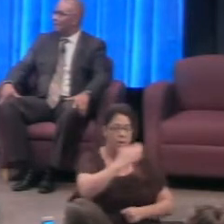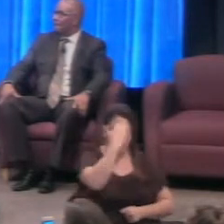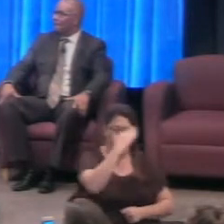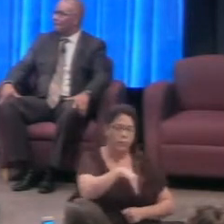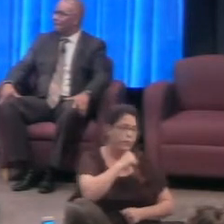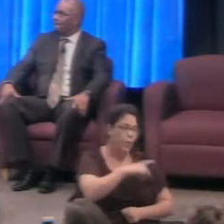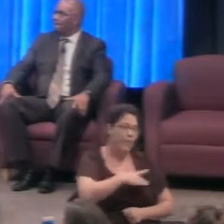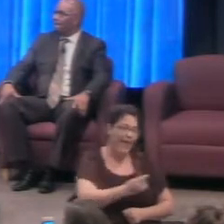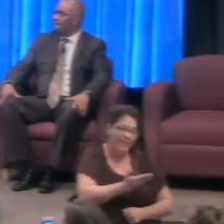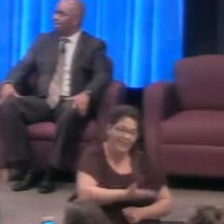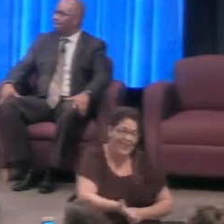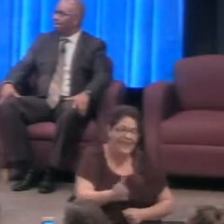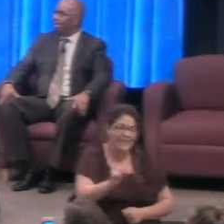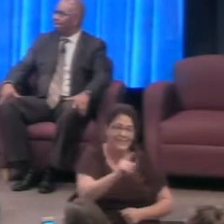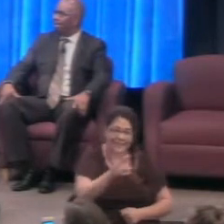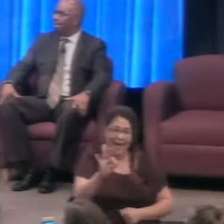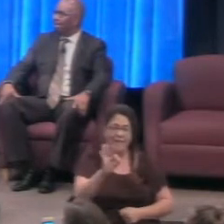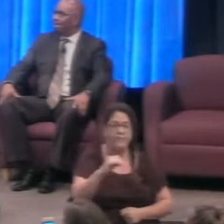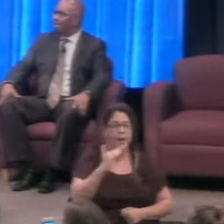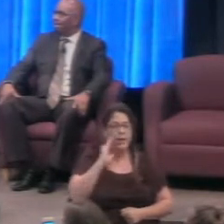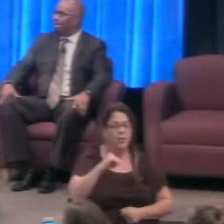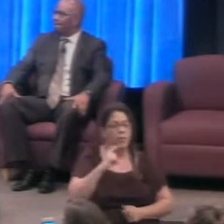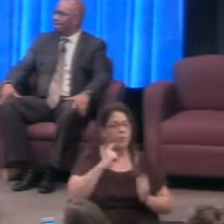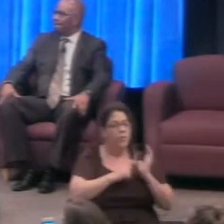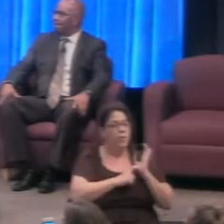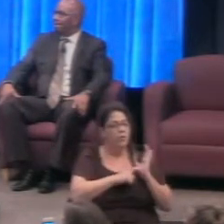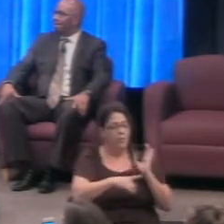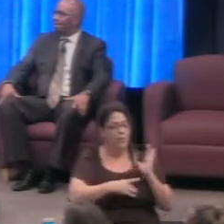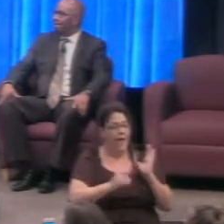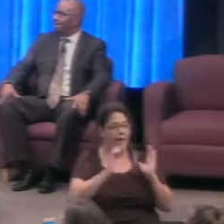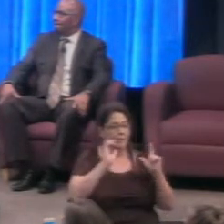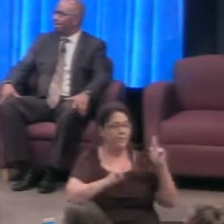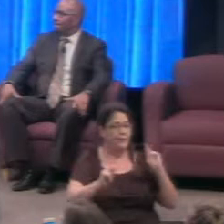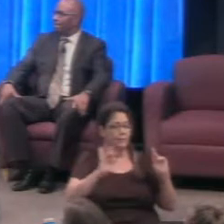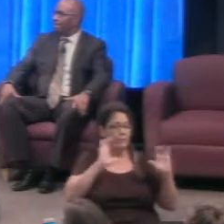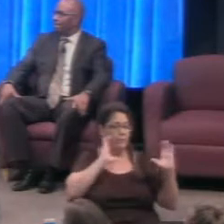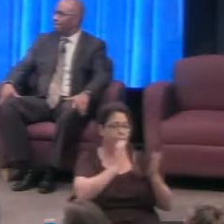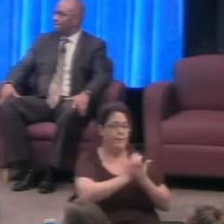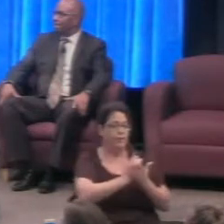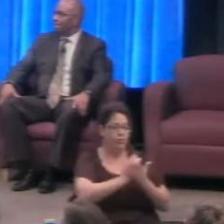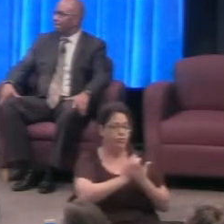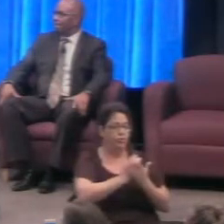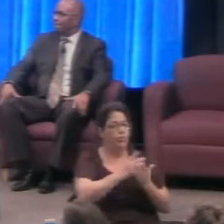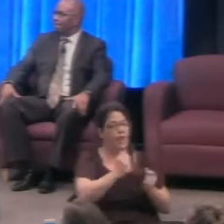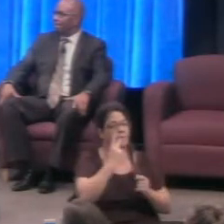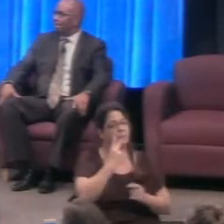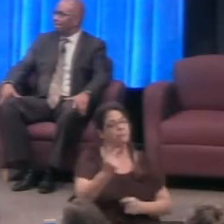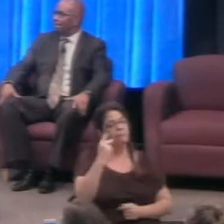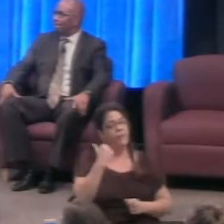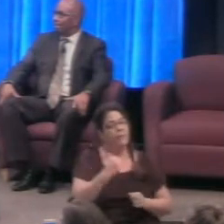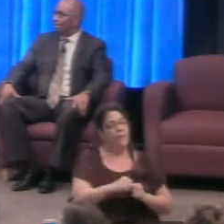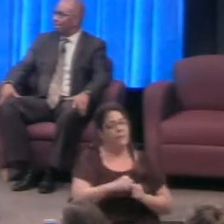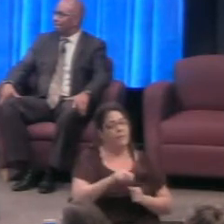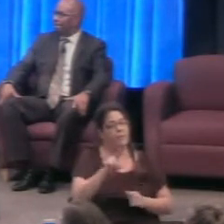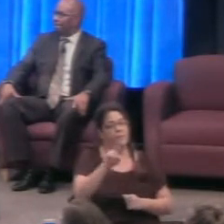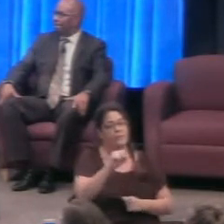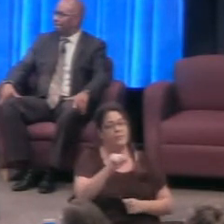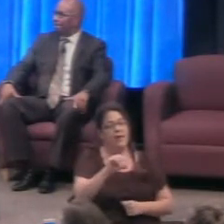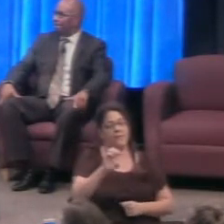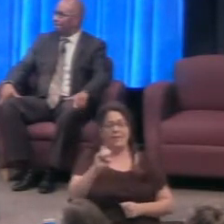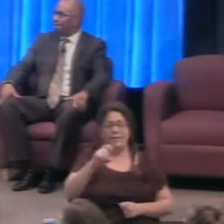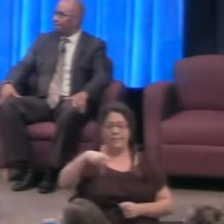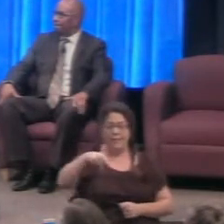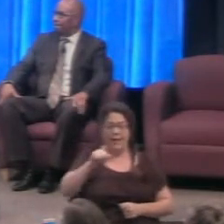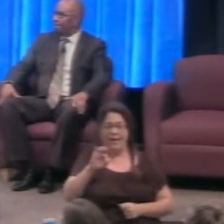things and stuff, but I know that I've noticed that you like pictures of people that you can remember. So on behalf of the USAF EPAF team, thank